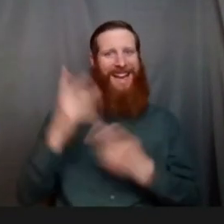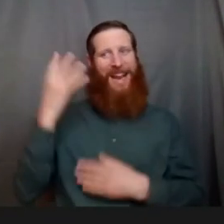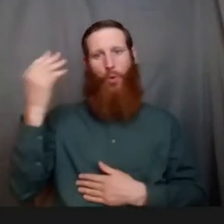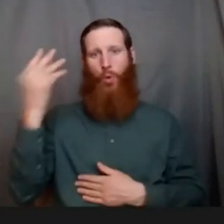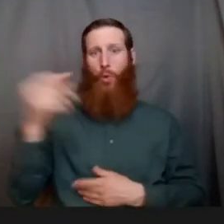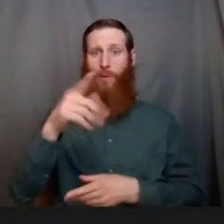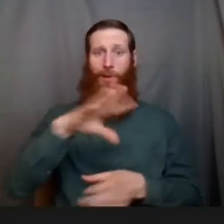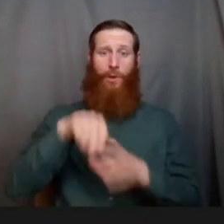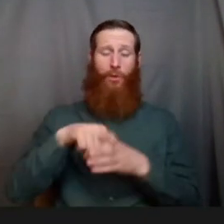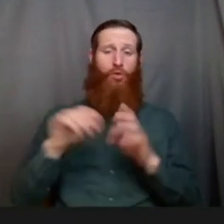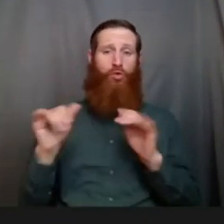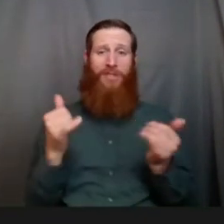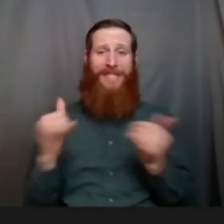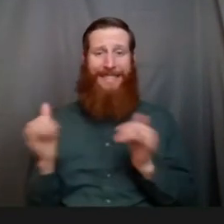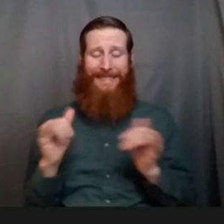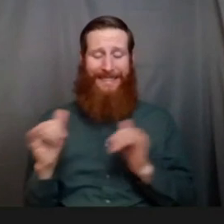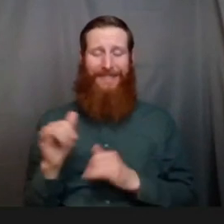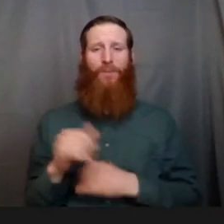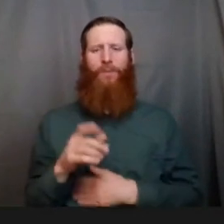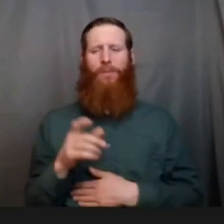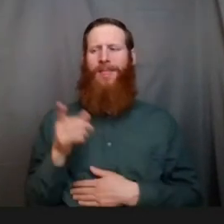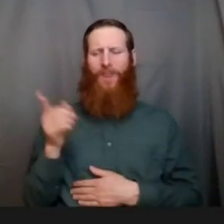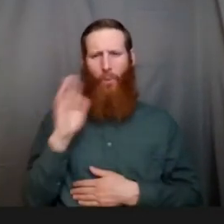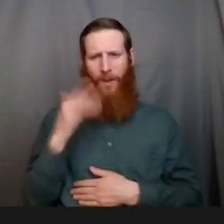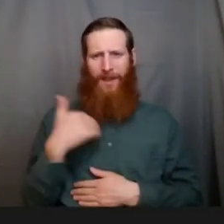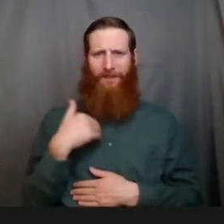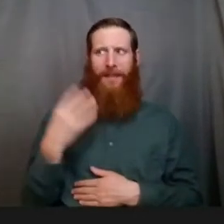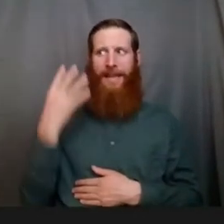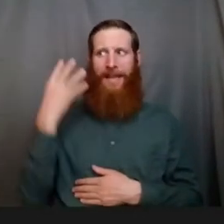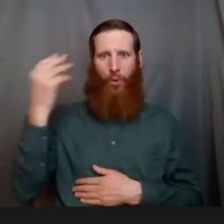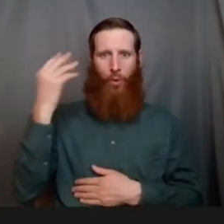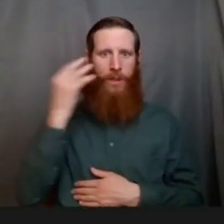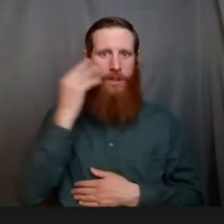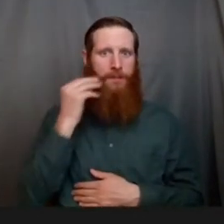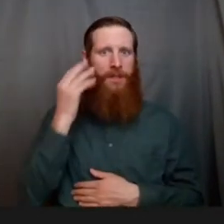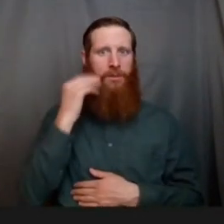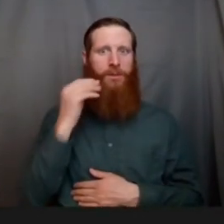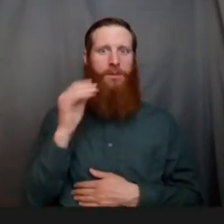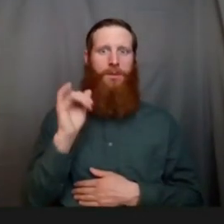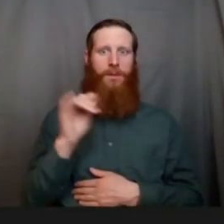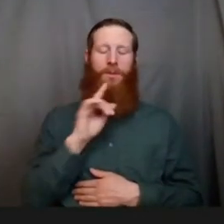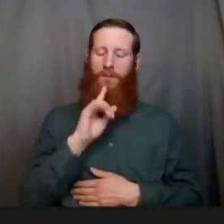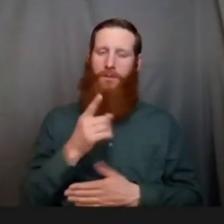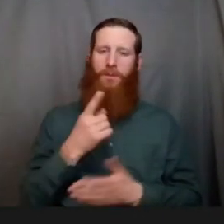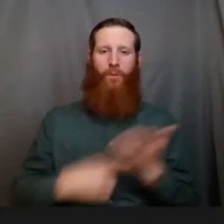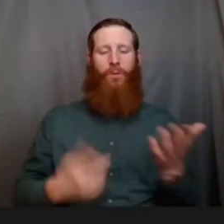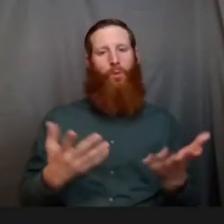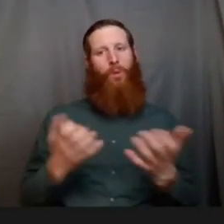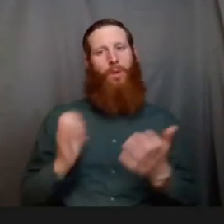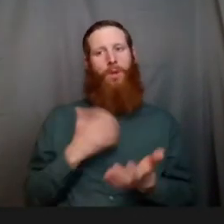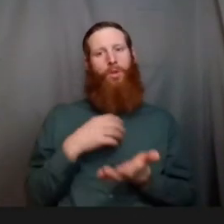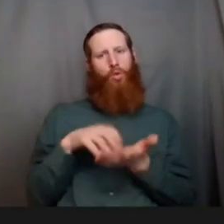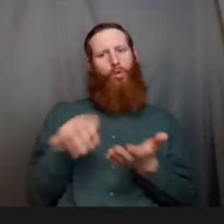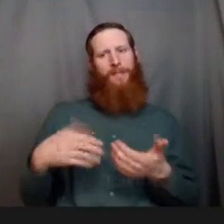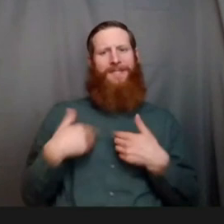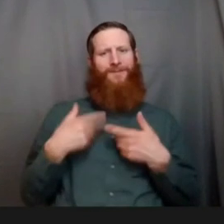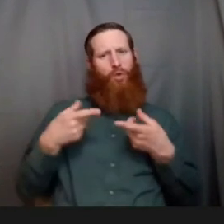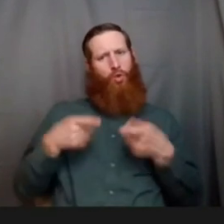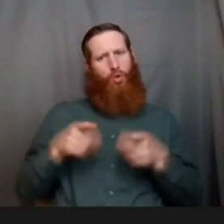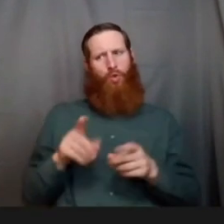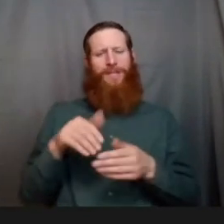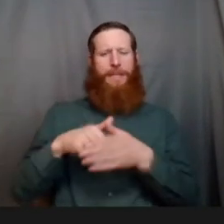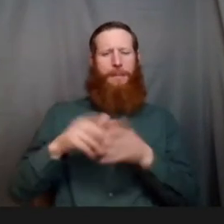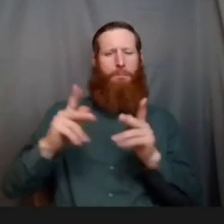recess. So they will be getting some outdoor experiences, which is really what we want our students to have during their in-person